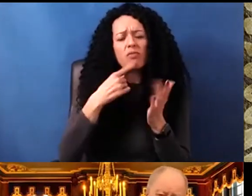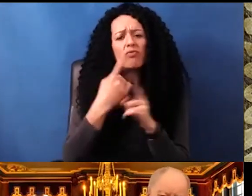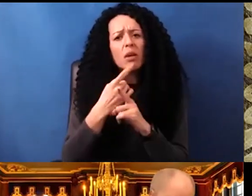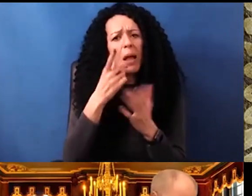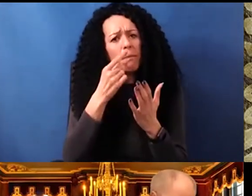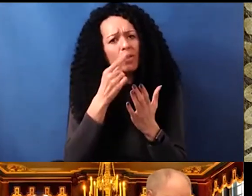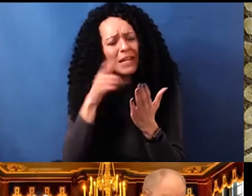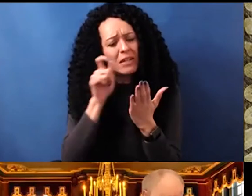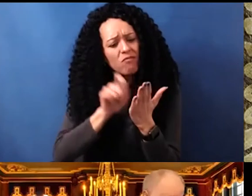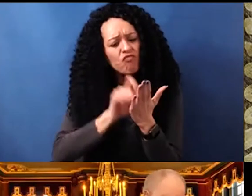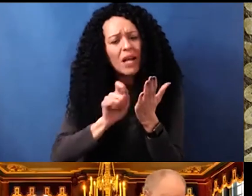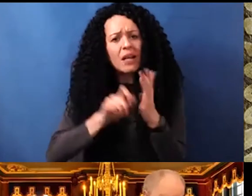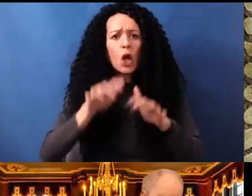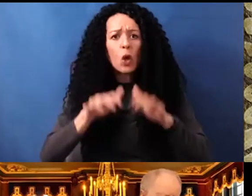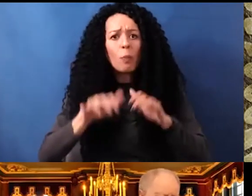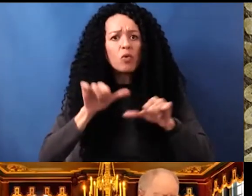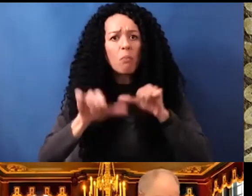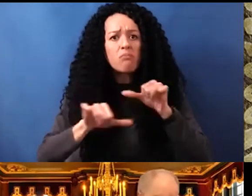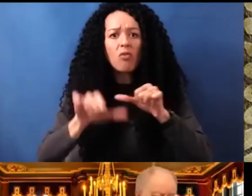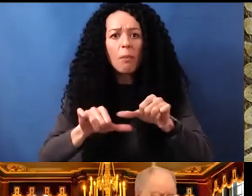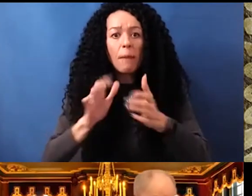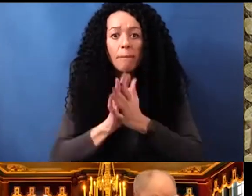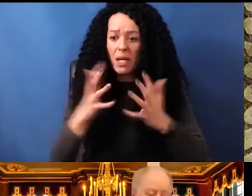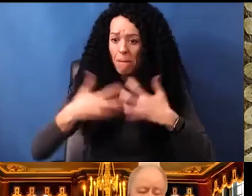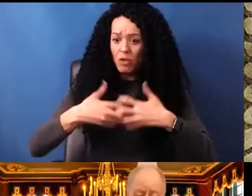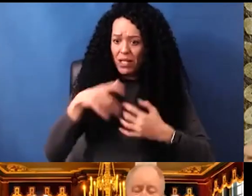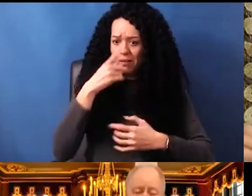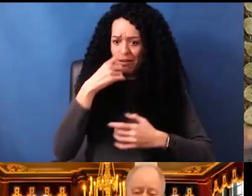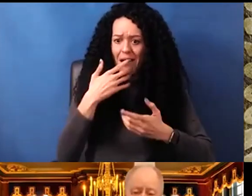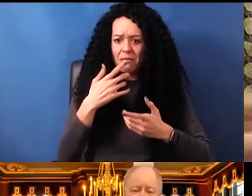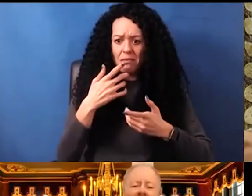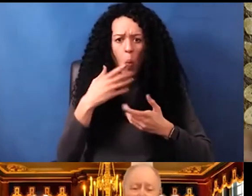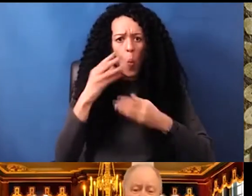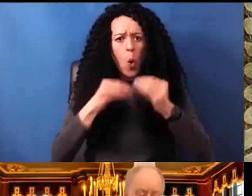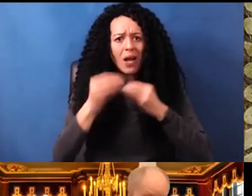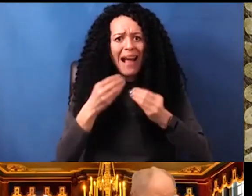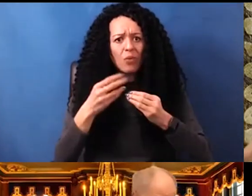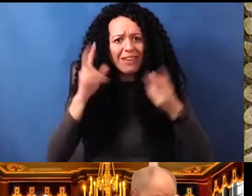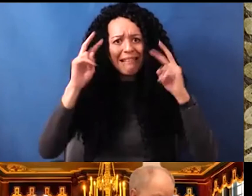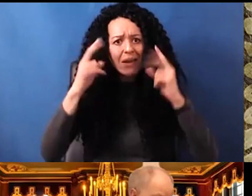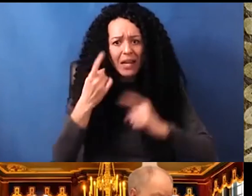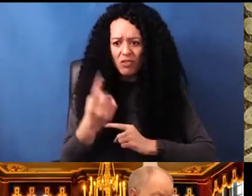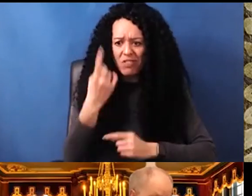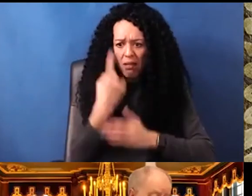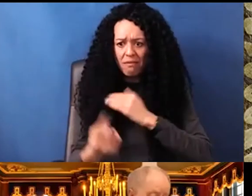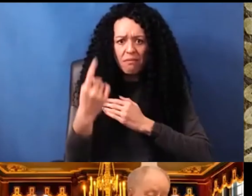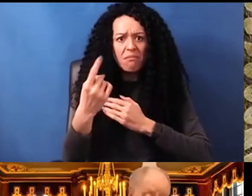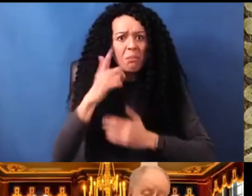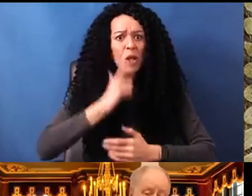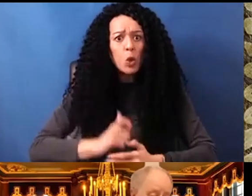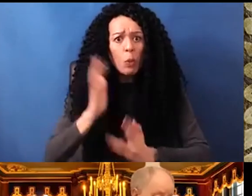computer program so that a machine could direct its own calculations independently of